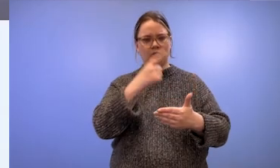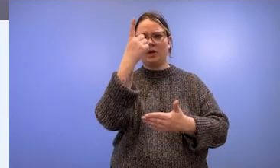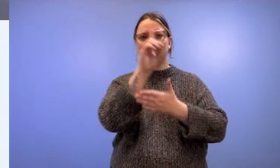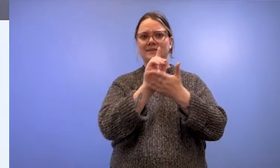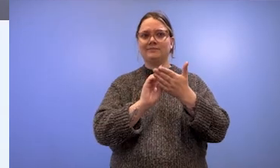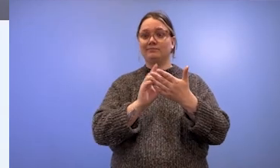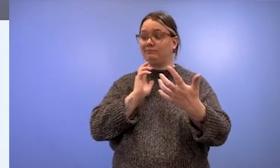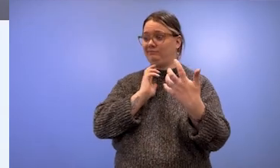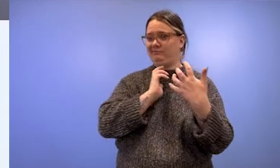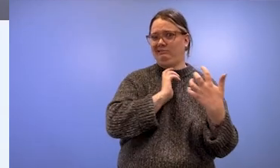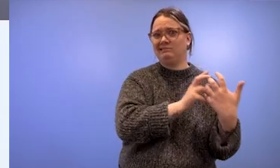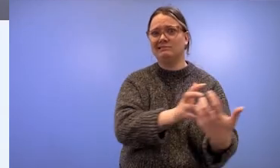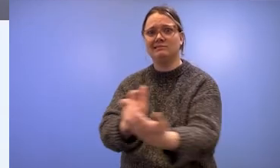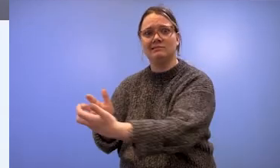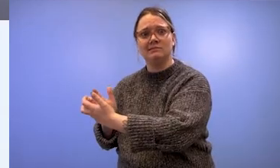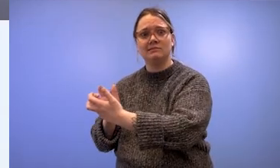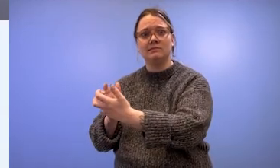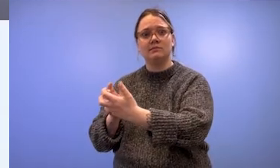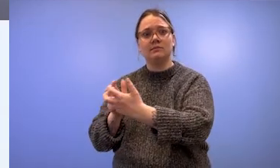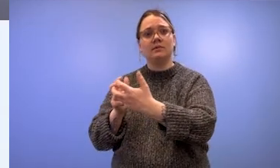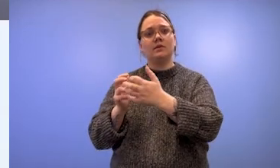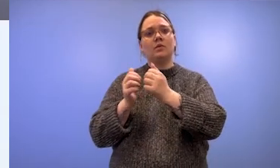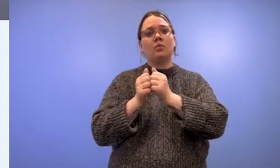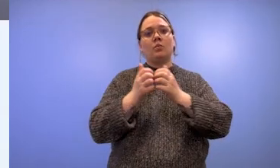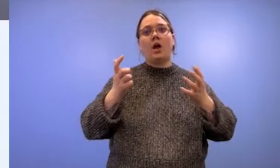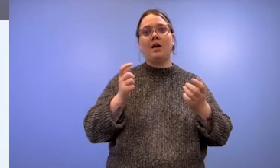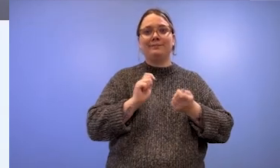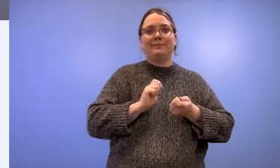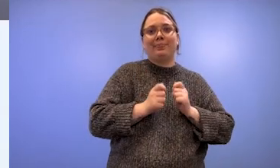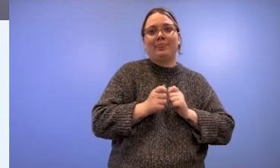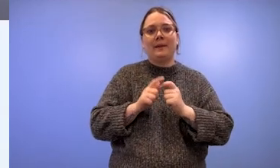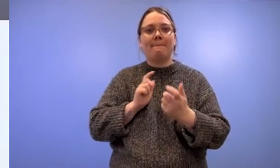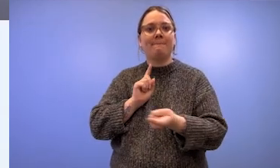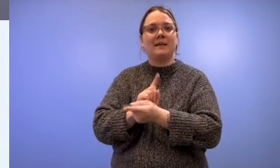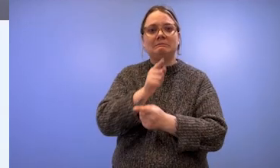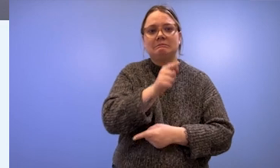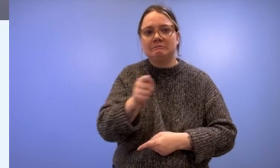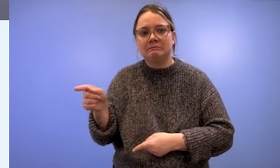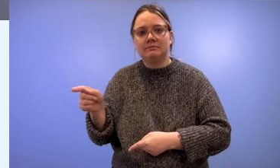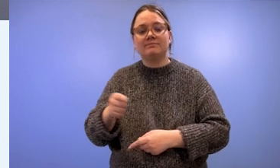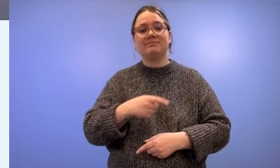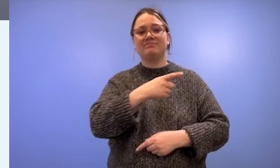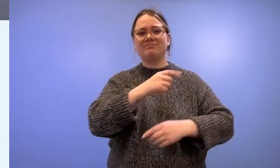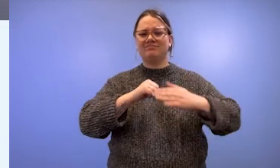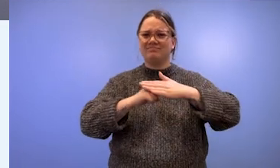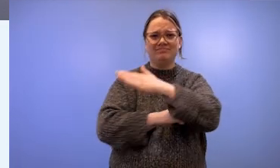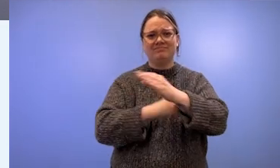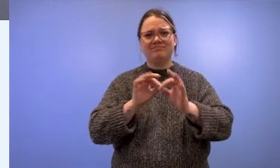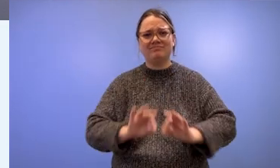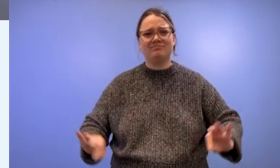possible, um, or designing a product, service, or environment that offers equivalent experiences to all